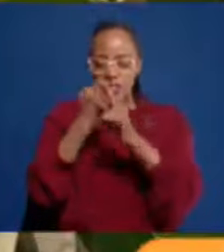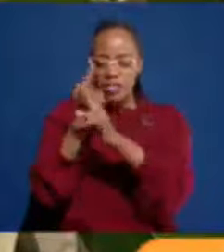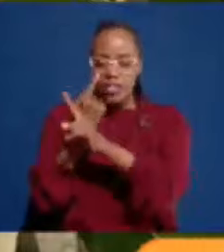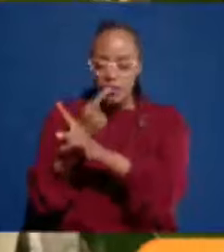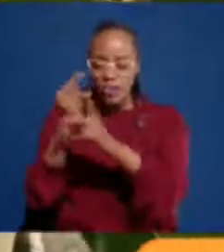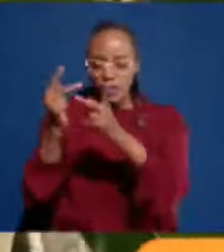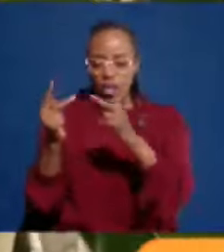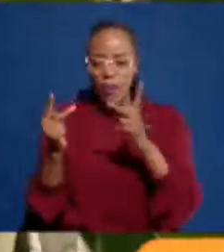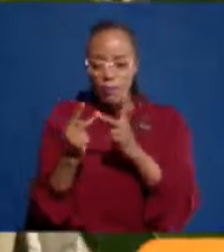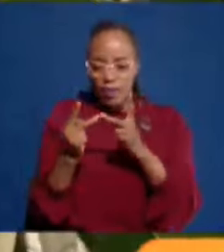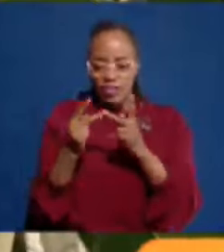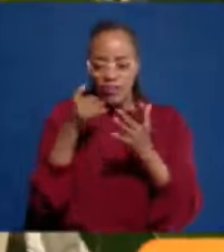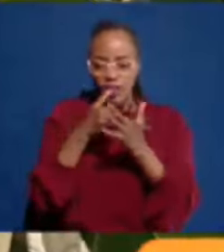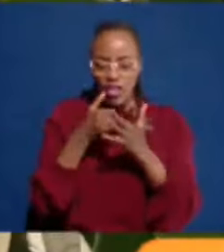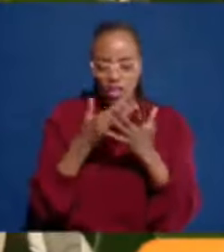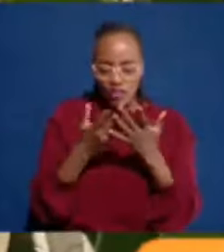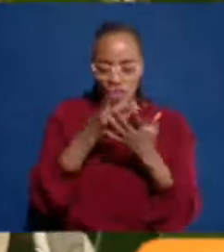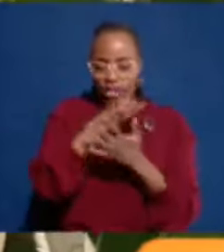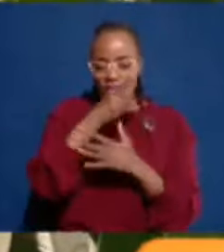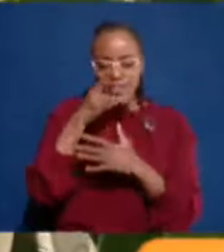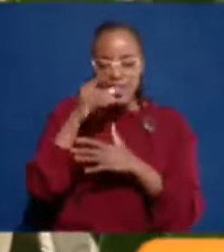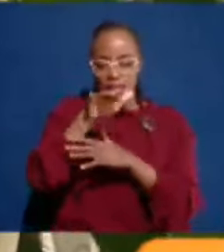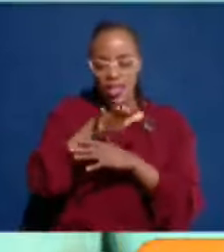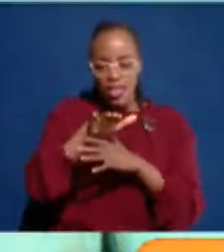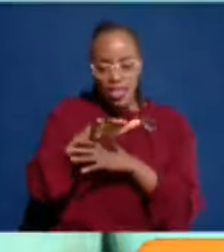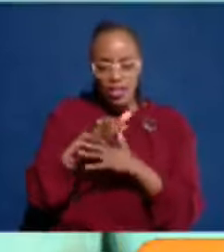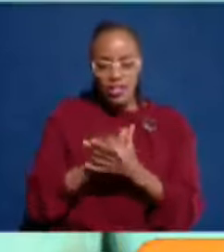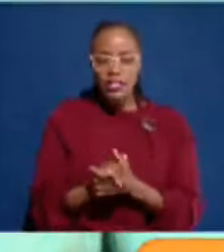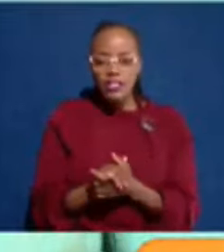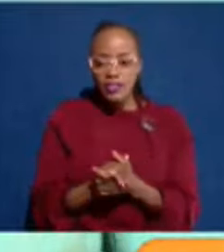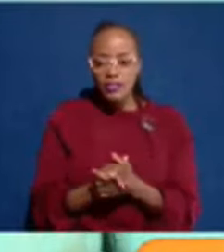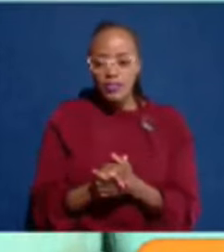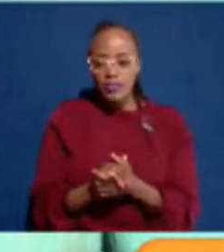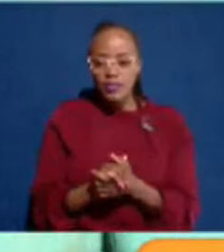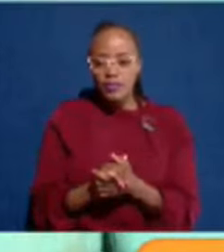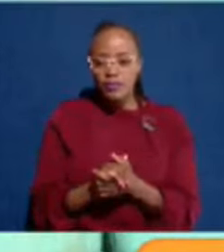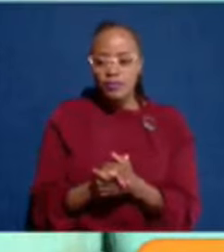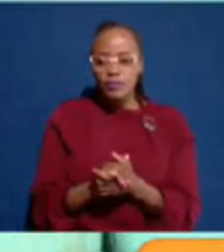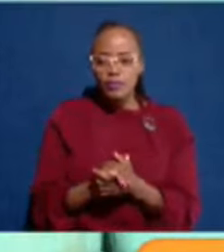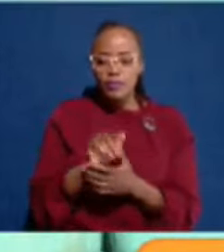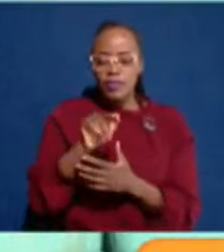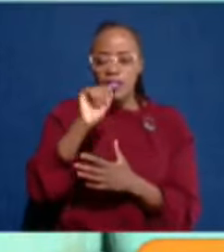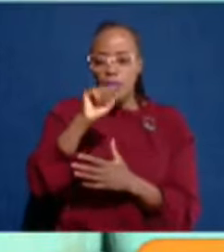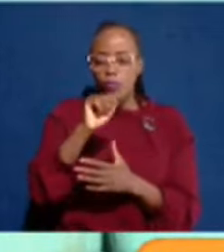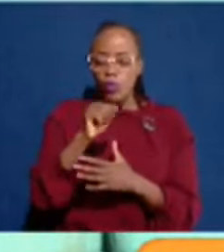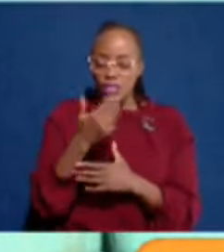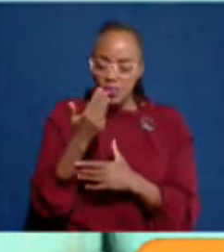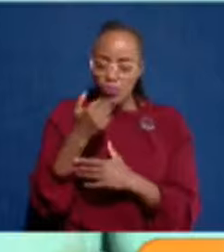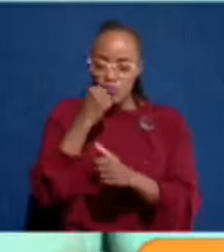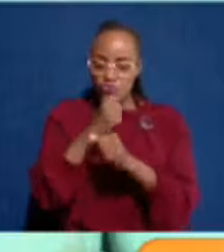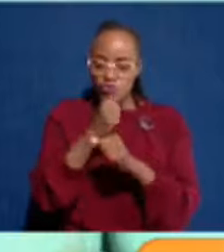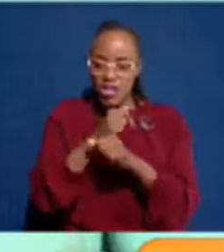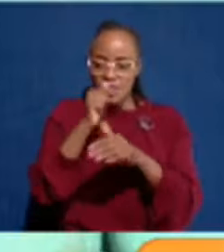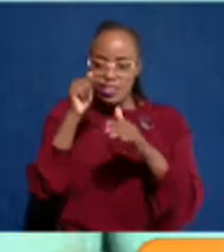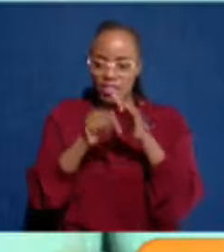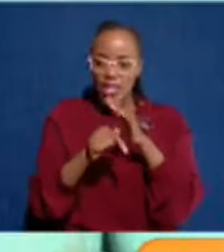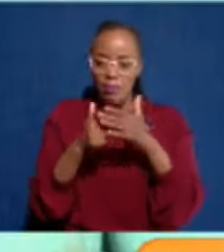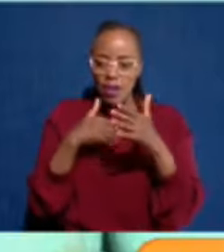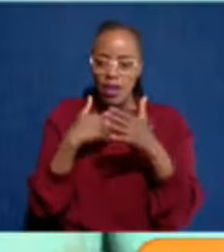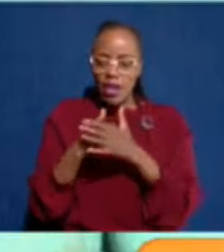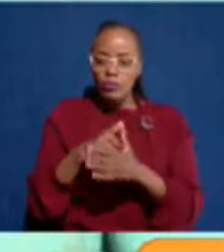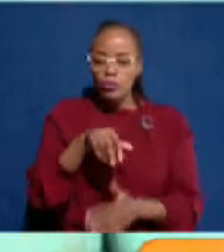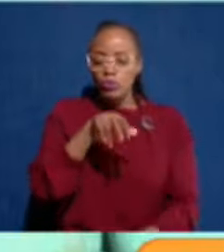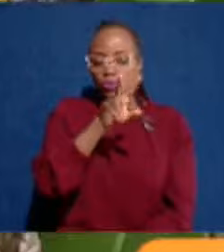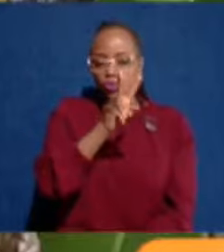areas, including arid and semi-arid lands. Its roots can go deeper, up to